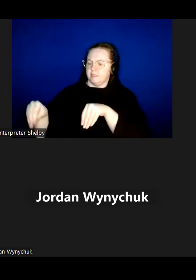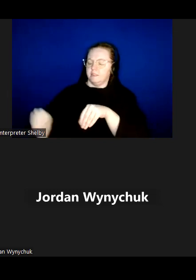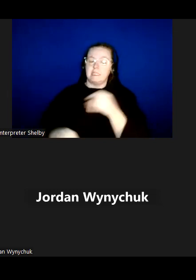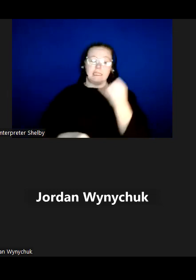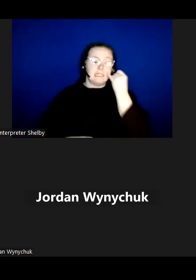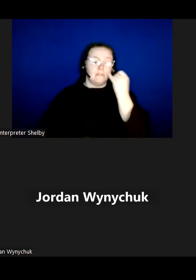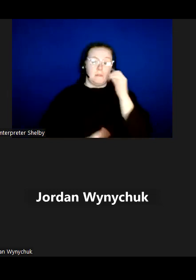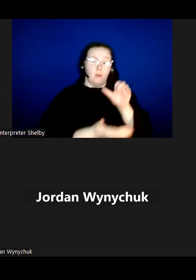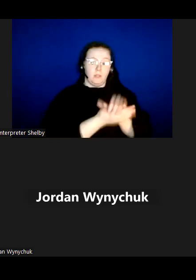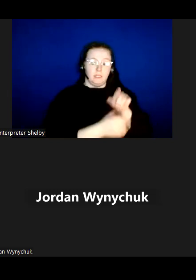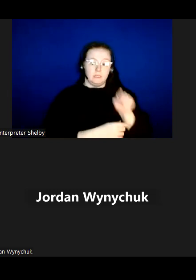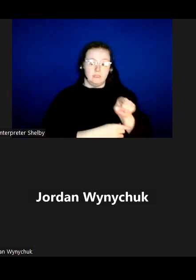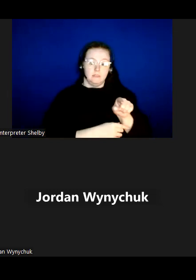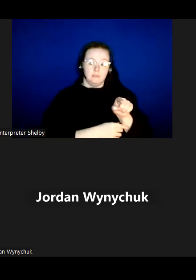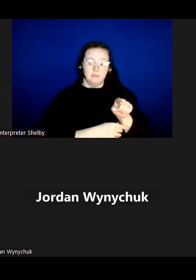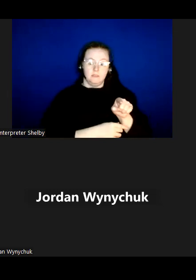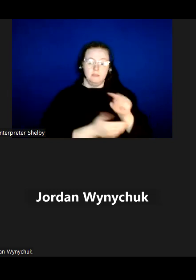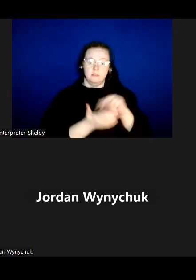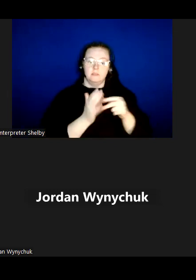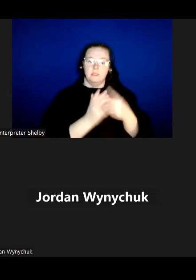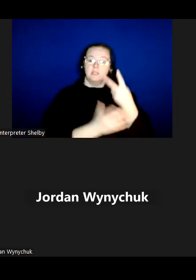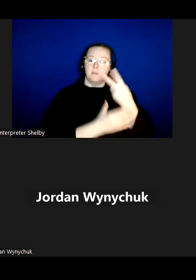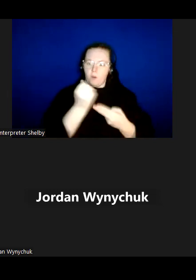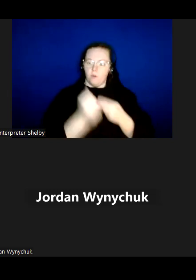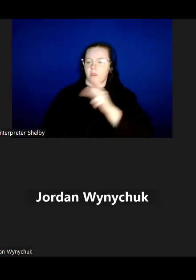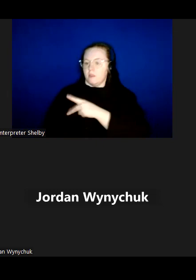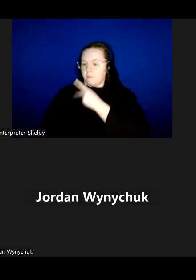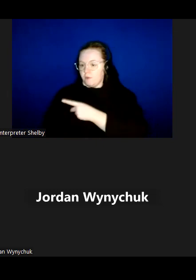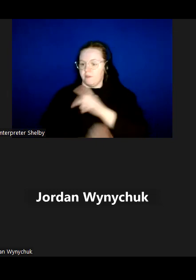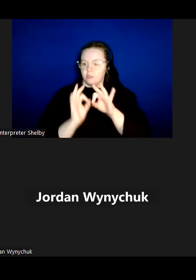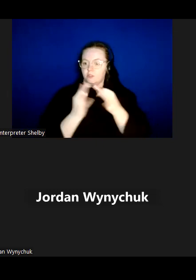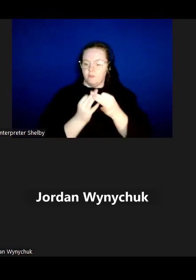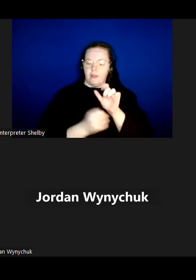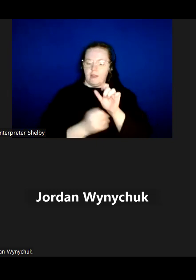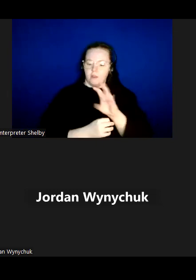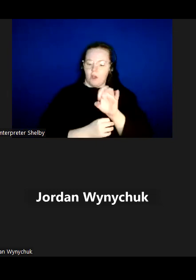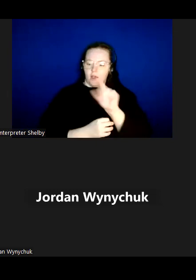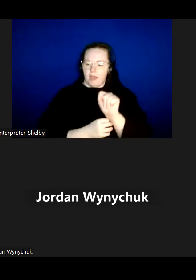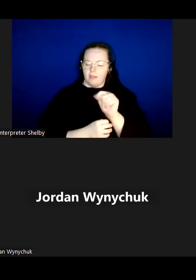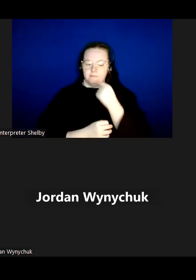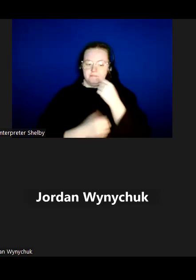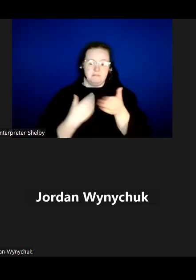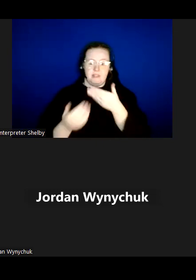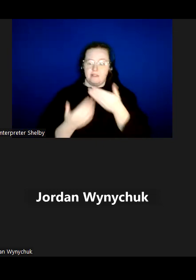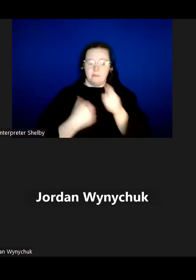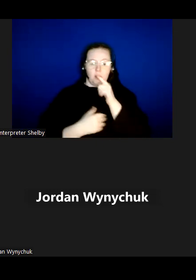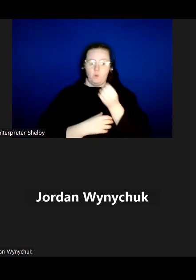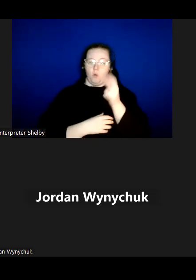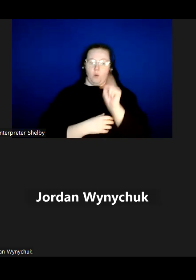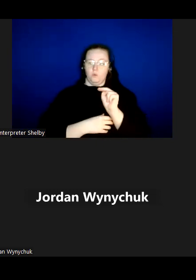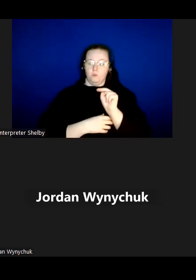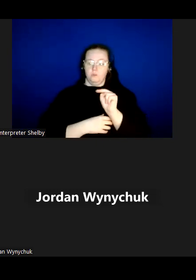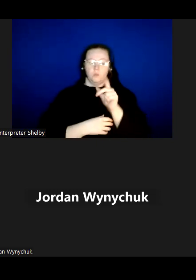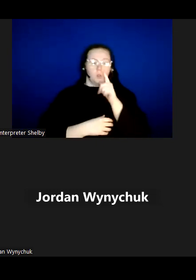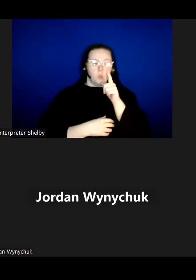married couple, then both the Provincial Family Law Act, which says doesn't matter who owns the house, whoever the house's name